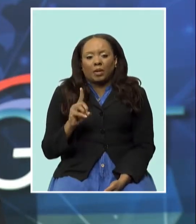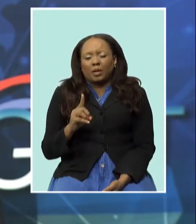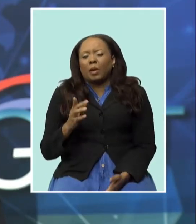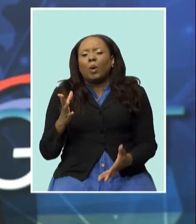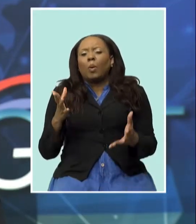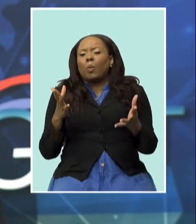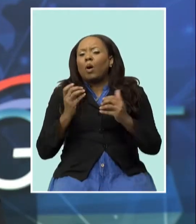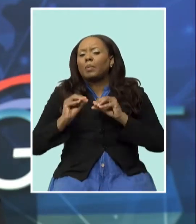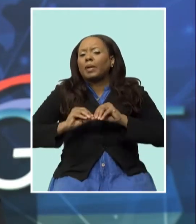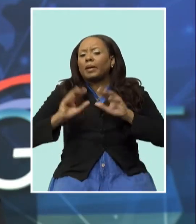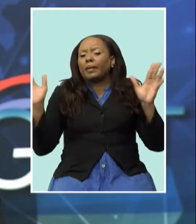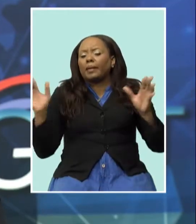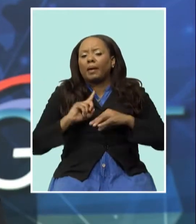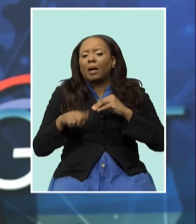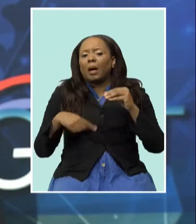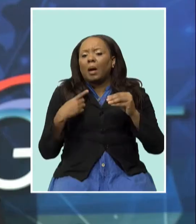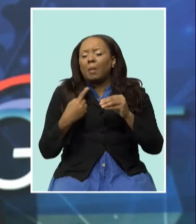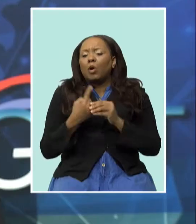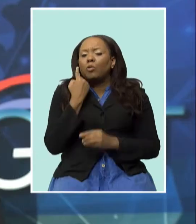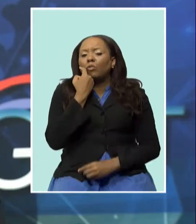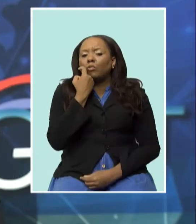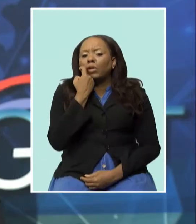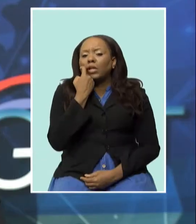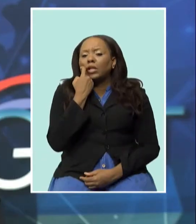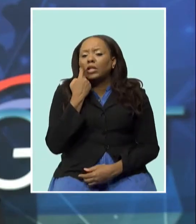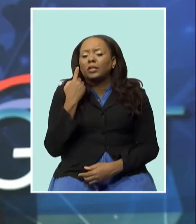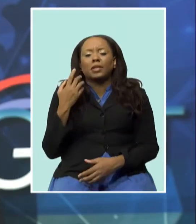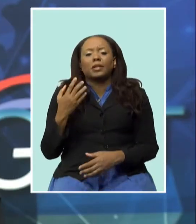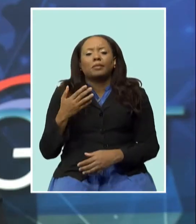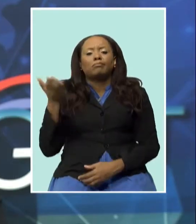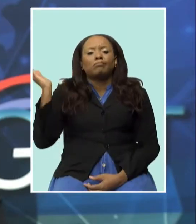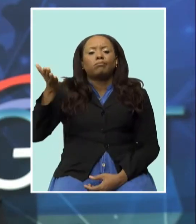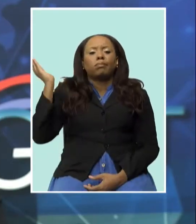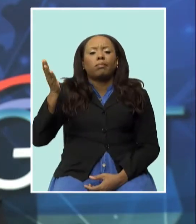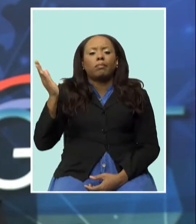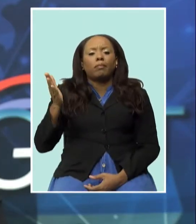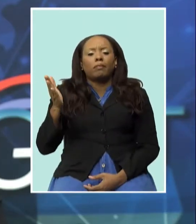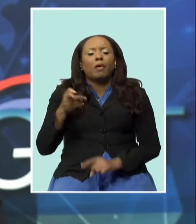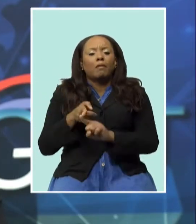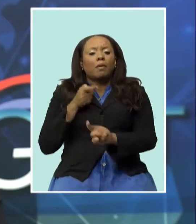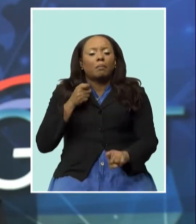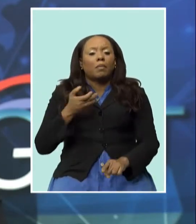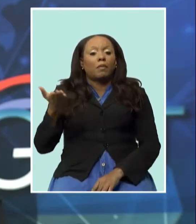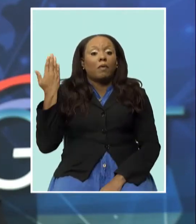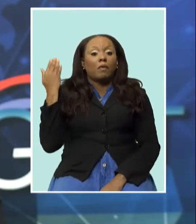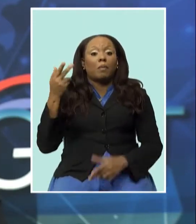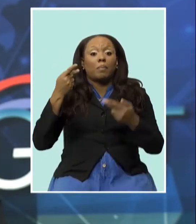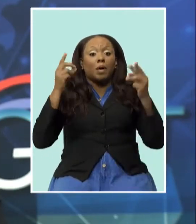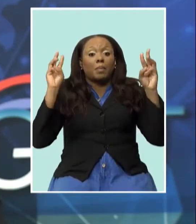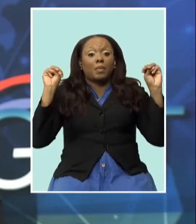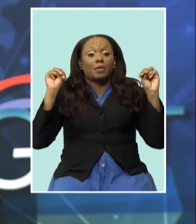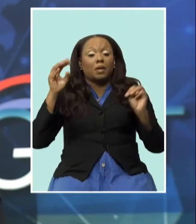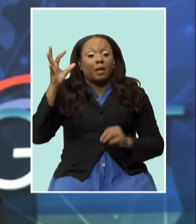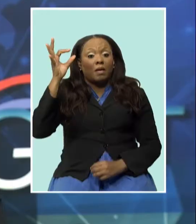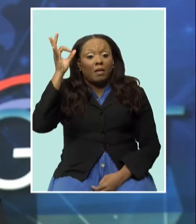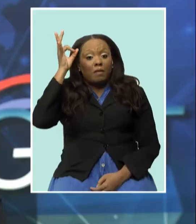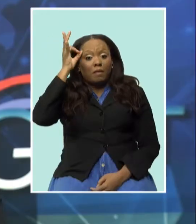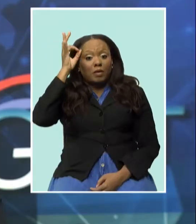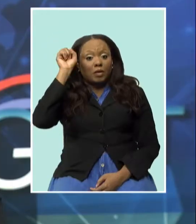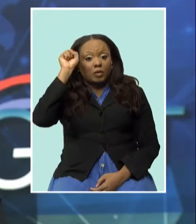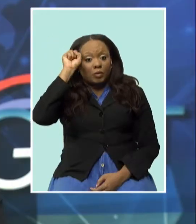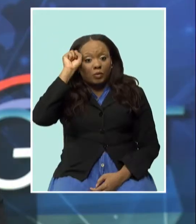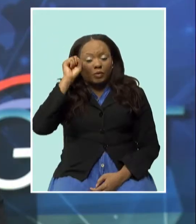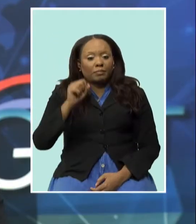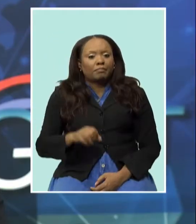Labour Party platform by the former Prime Minister, Frundle Stewart. The statement says Mr. Stewart is reported to have said in a section